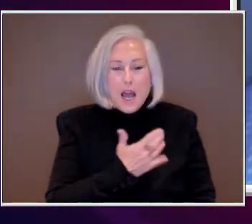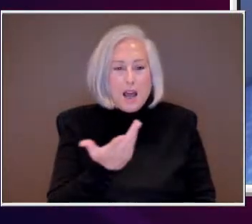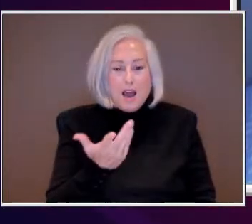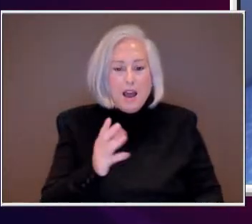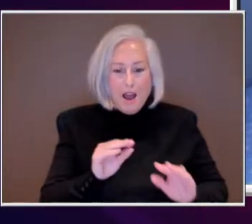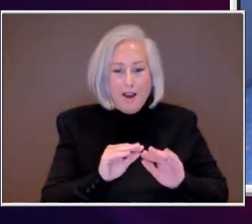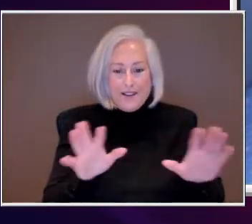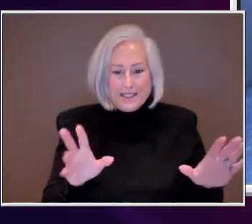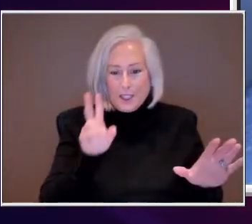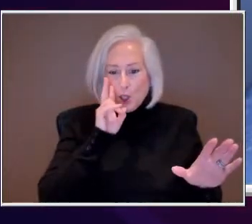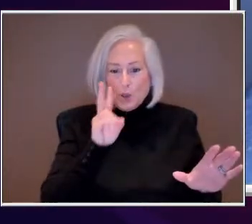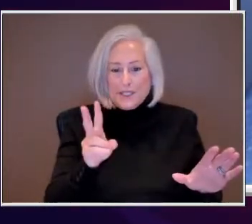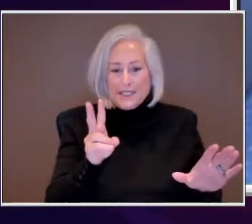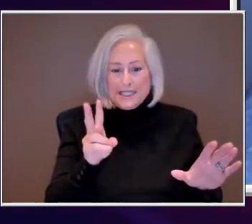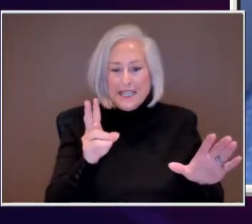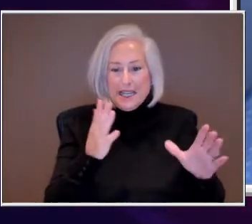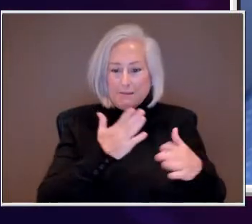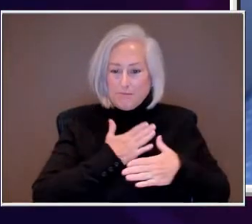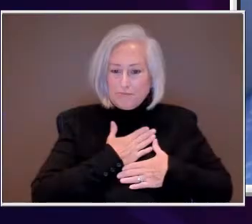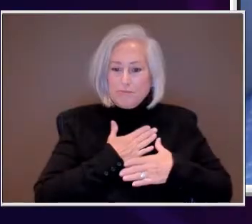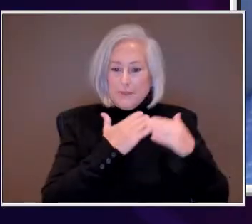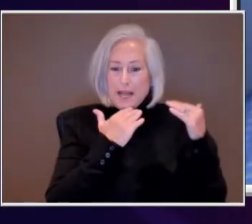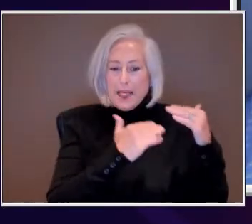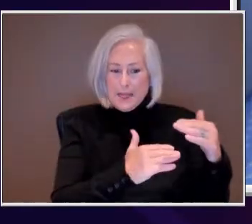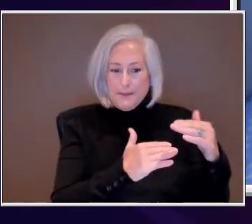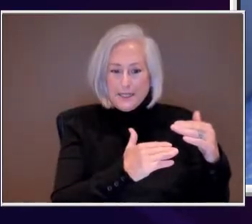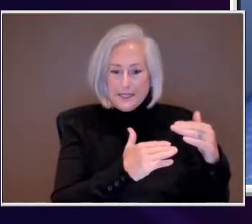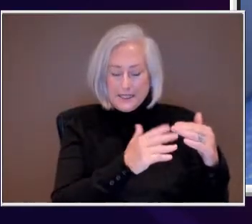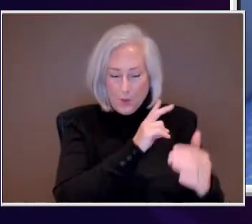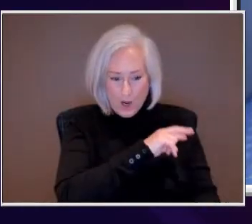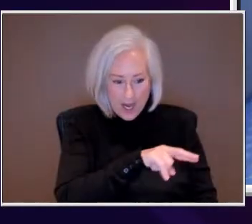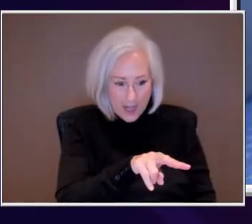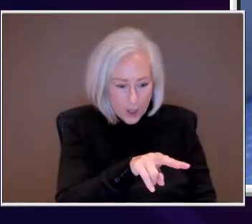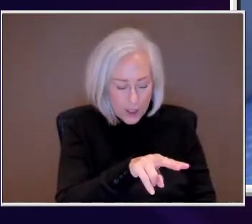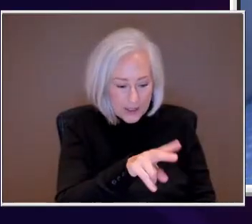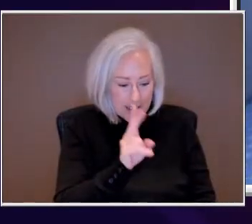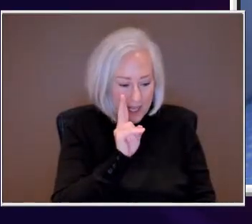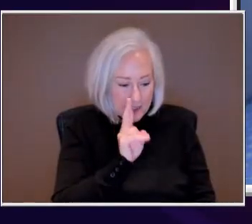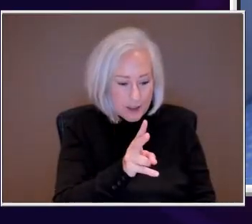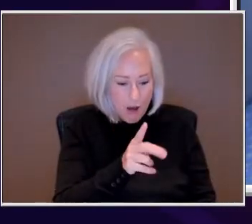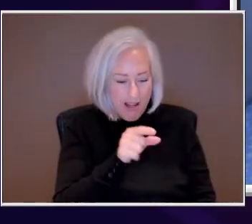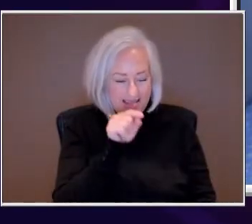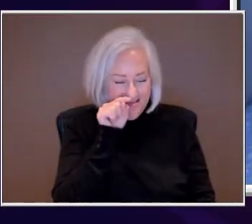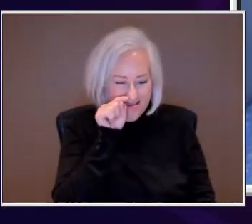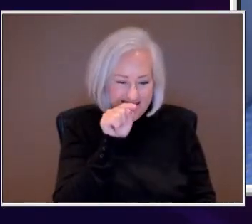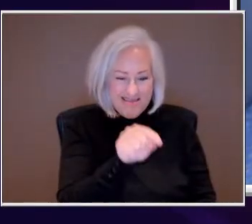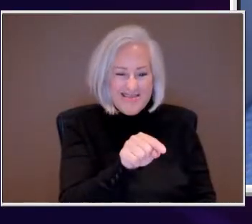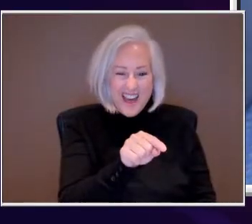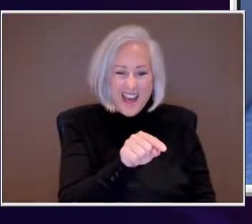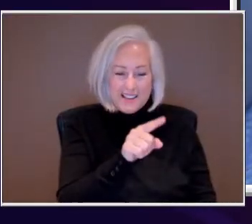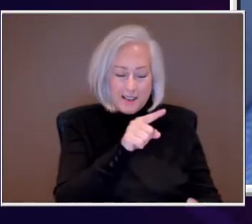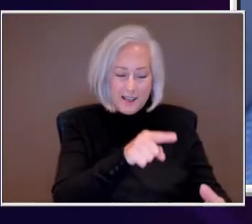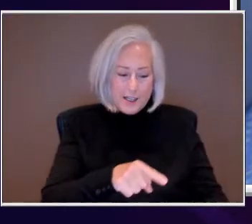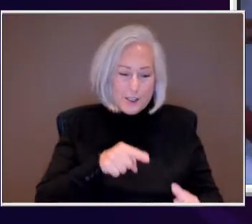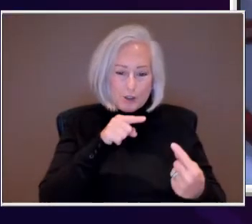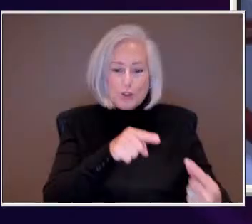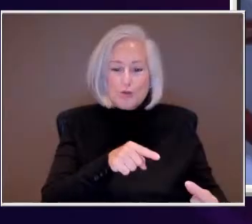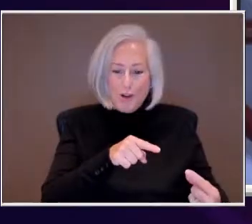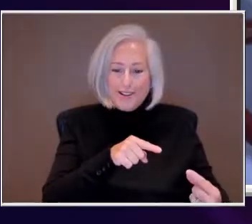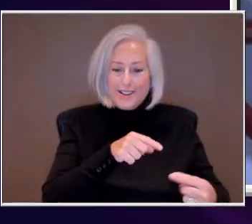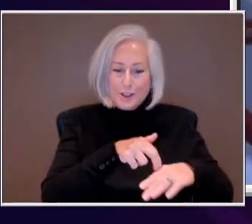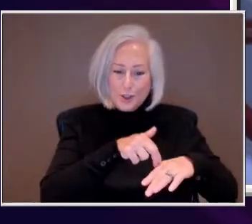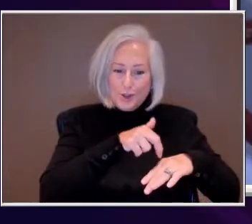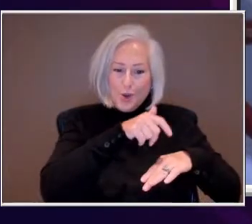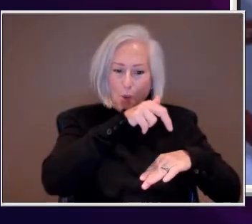I had, and when I looked at that and I saw it, I was like, God, there was the guy that struggled to walk upstairs. There's the person that was